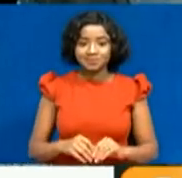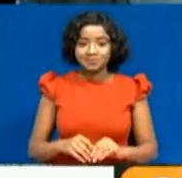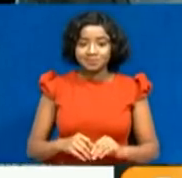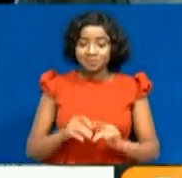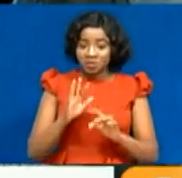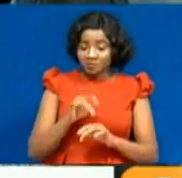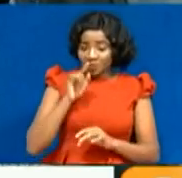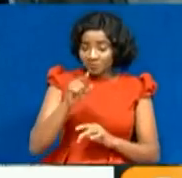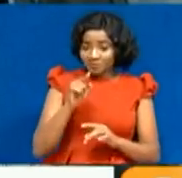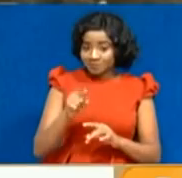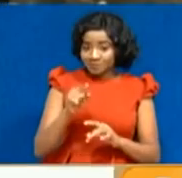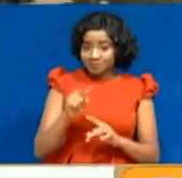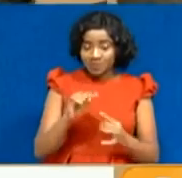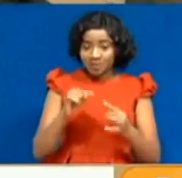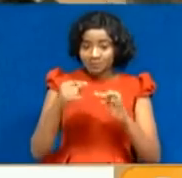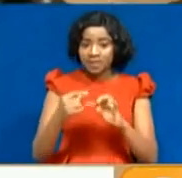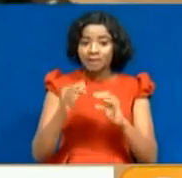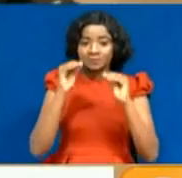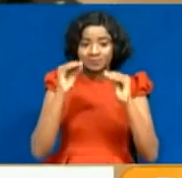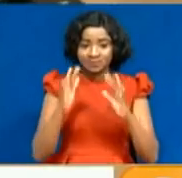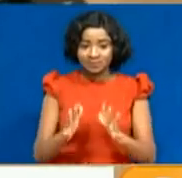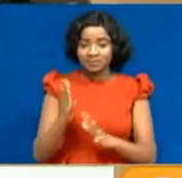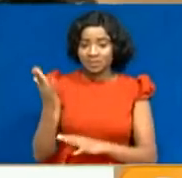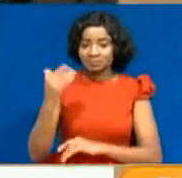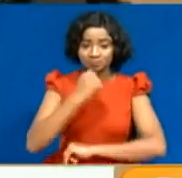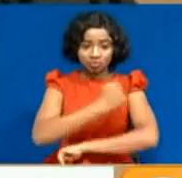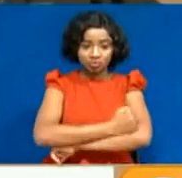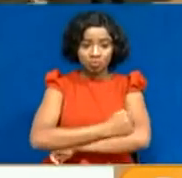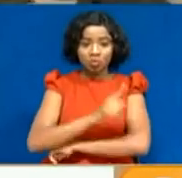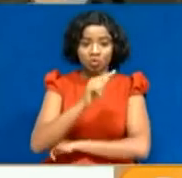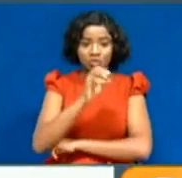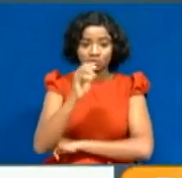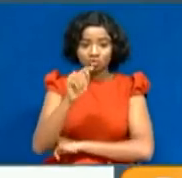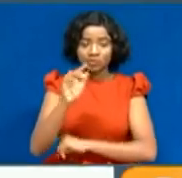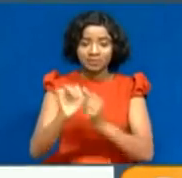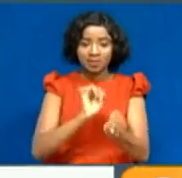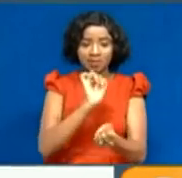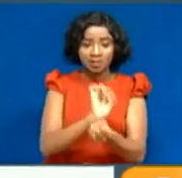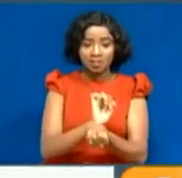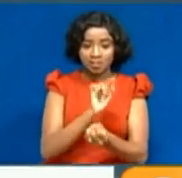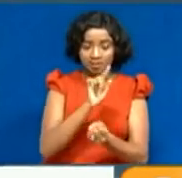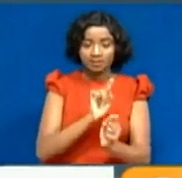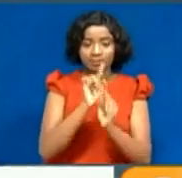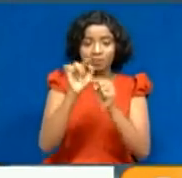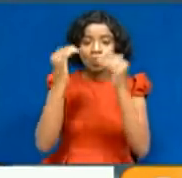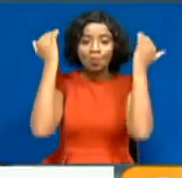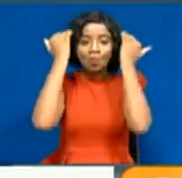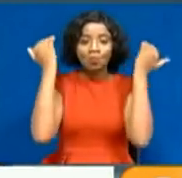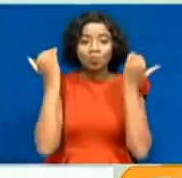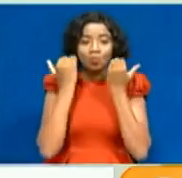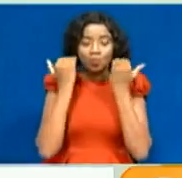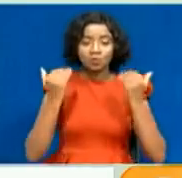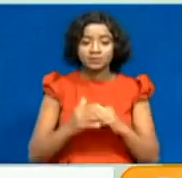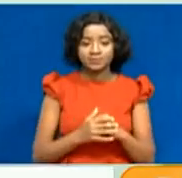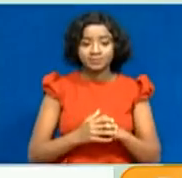Kufuatia shambulizi hilo, mwalimu mkuu wa shule ya upili ya Tot amekamatwa na kuzuiliwa katika kituo cha polisi cha Iten. Anatarajiwa kufikishwa mahakamani